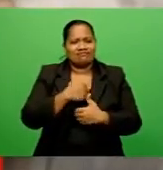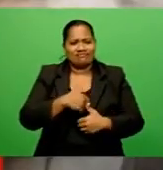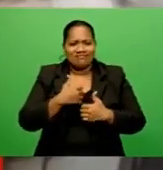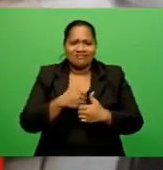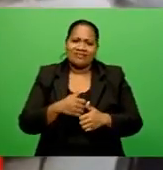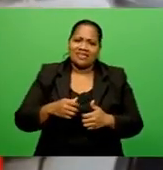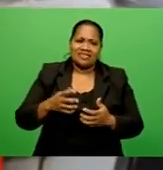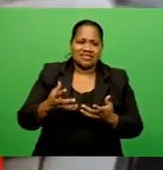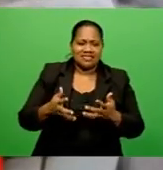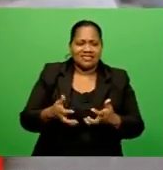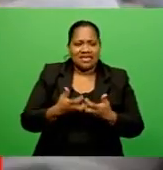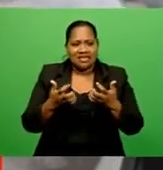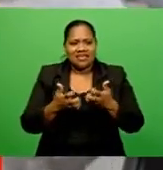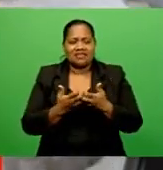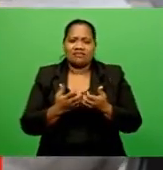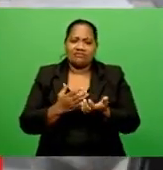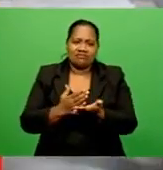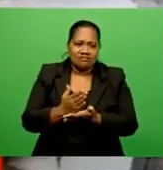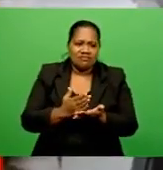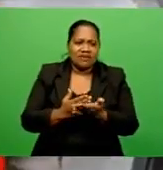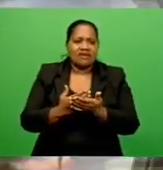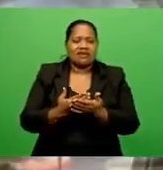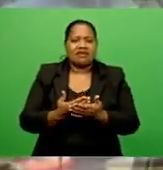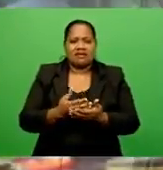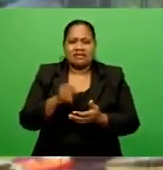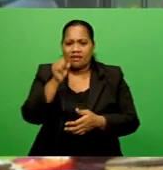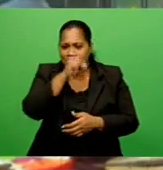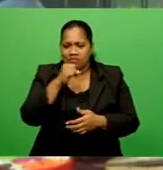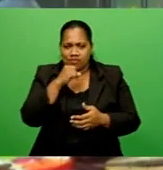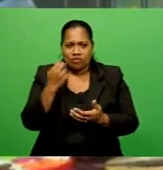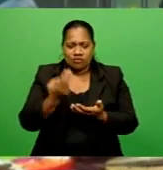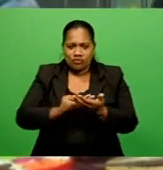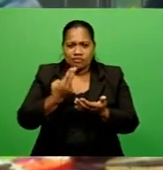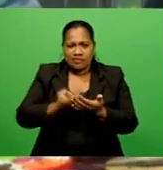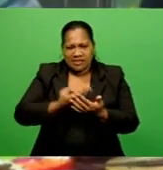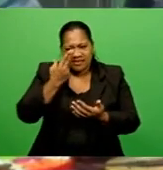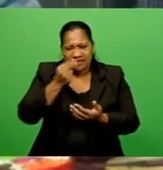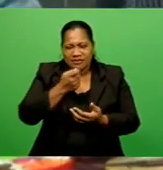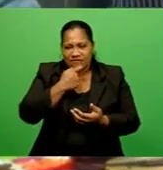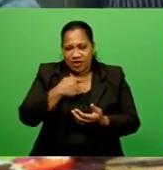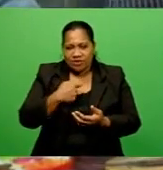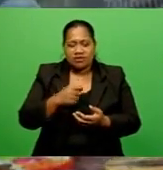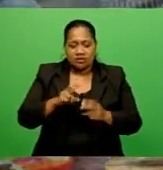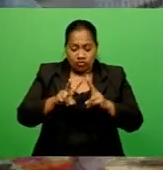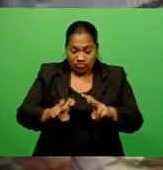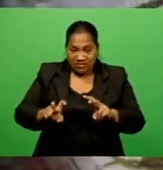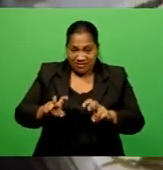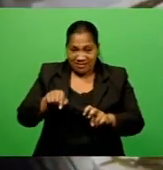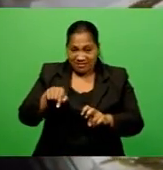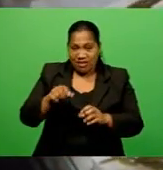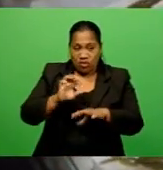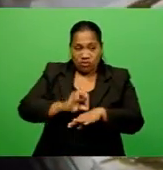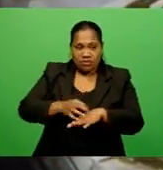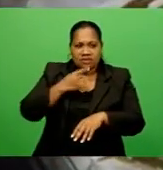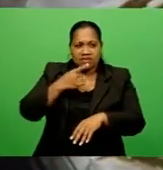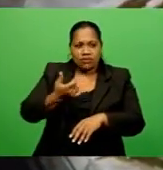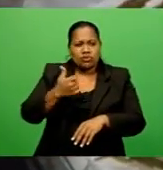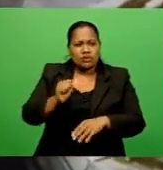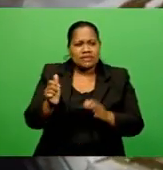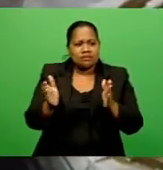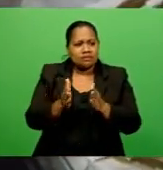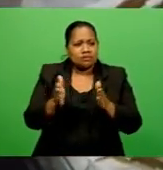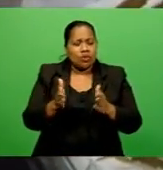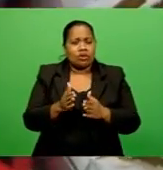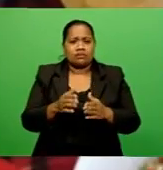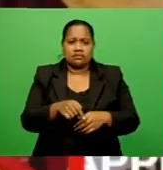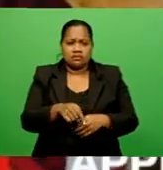Giggling Bread, and Happily Sipping Pork Soup, just to name a few. The project's leader and a researcher at the hospital says when used in small amounts in food, it